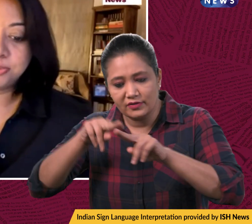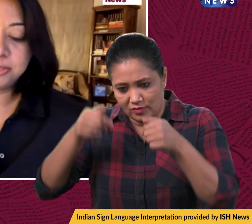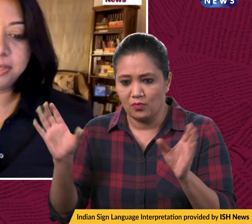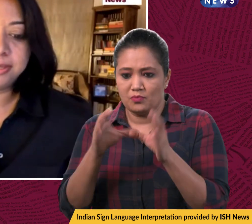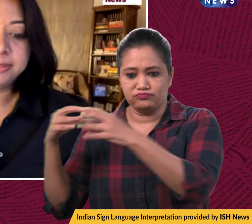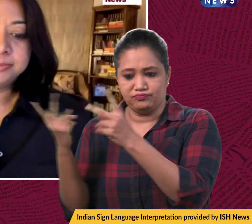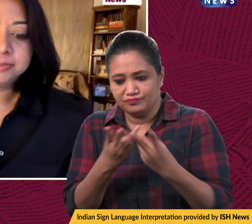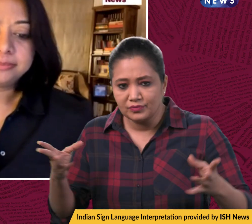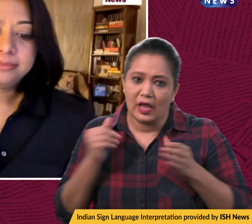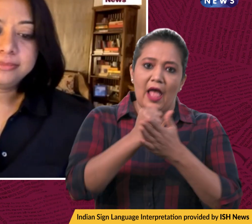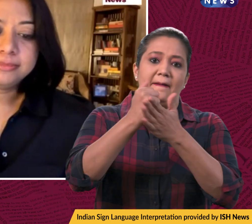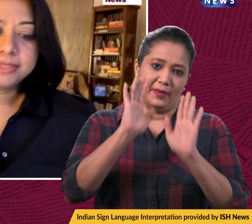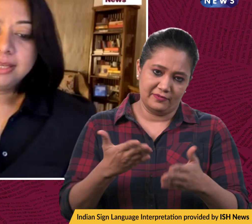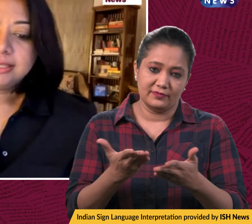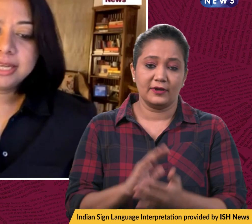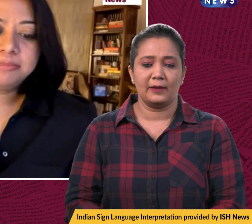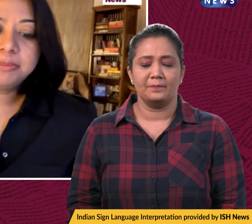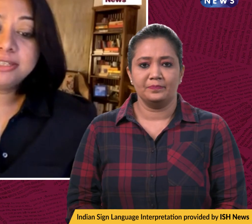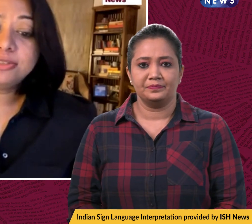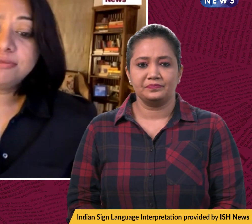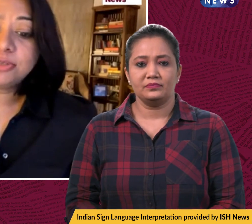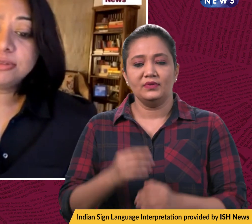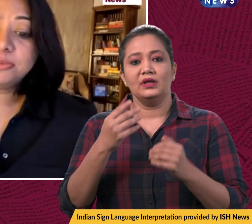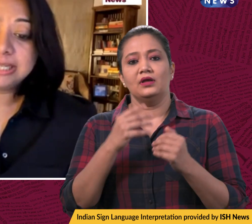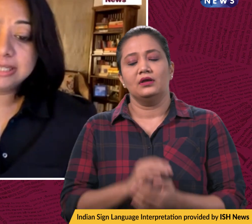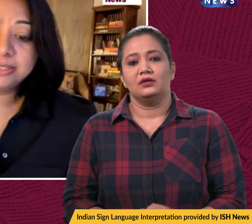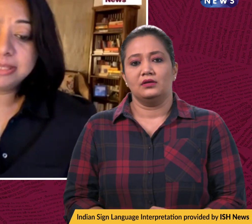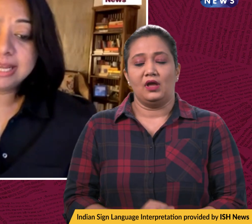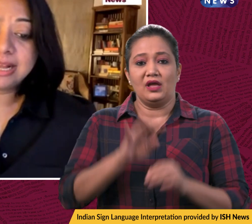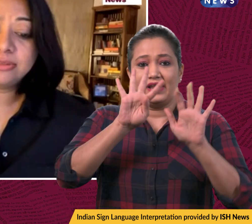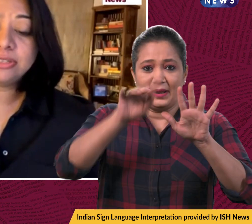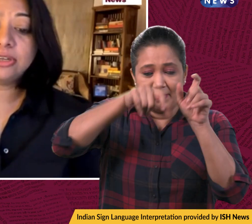operations as we speak. 9 people, including 4 children, were